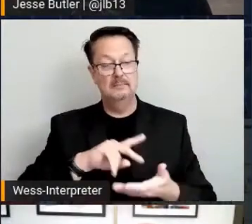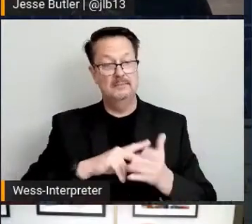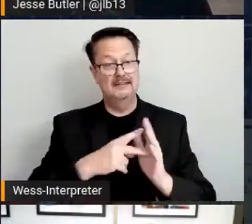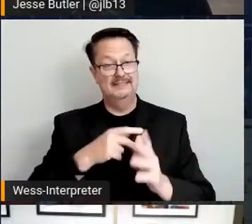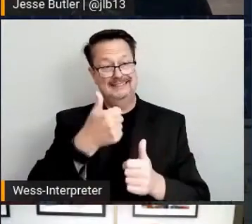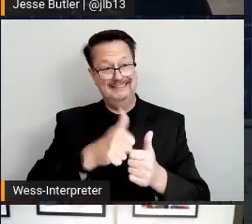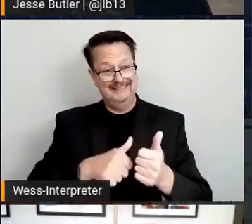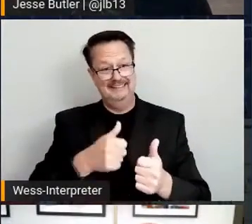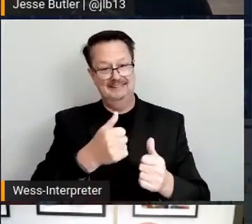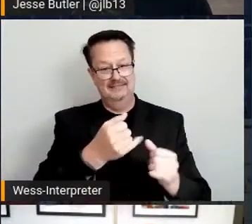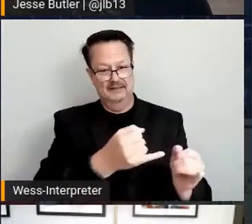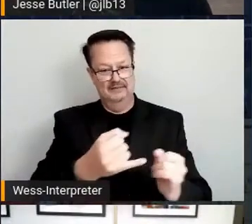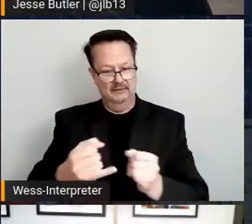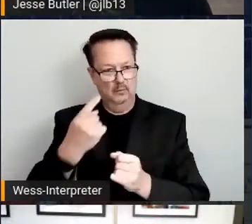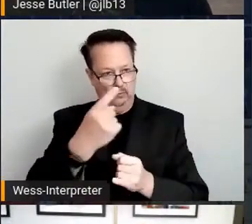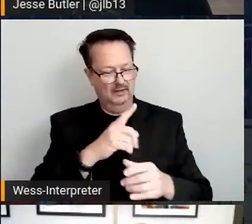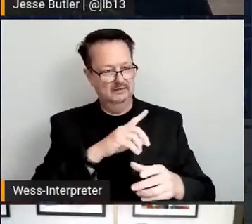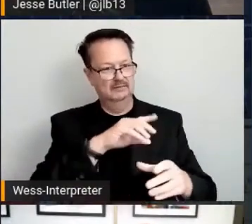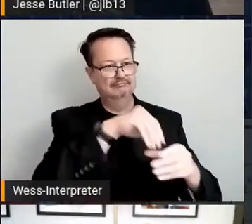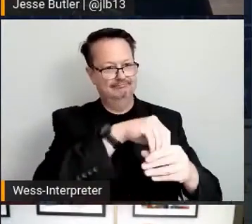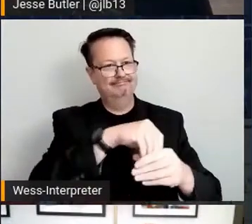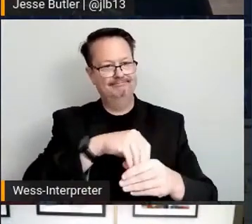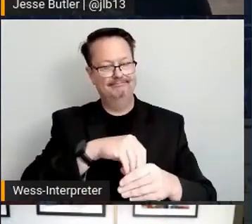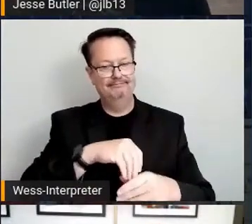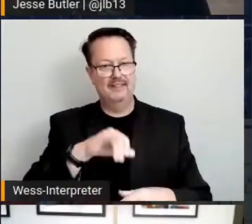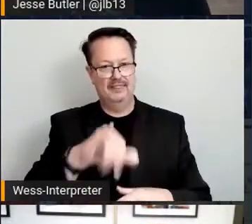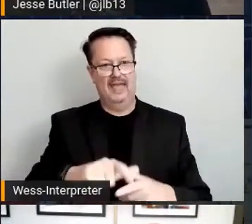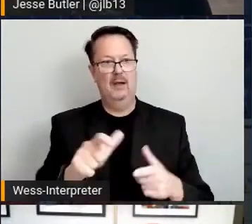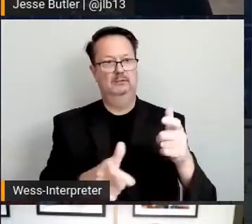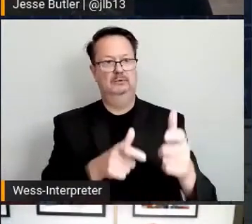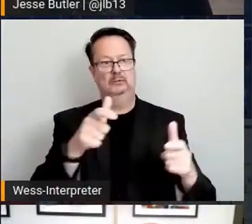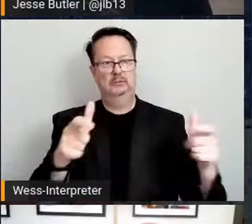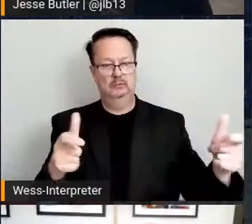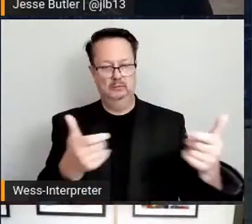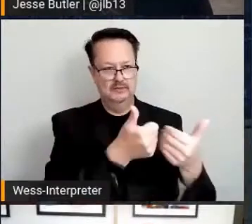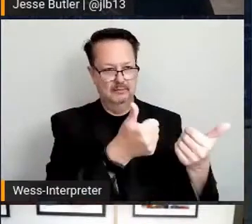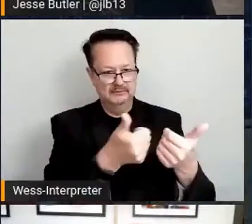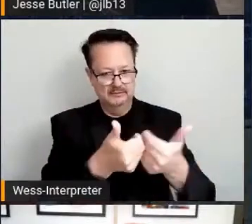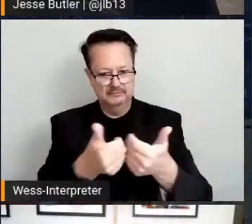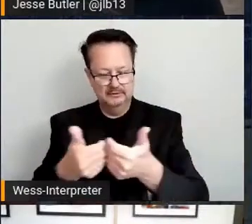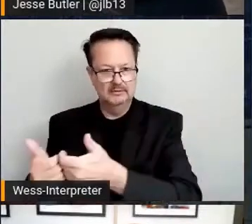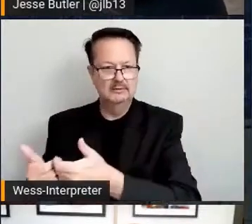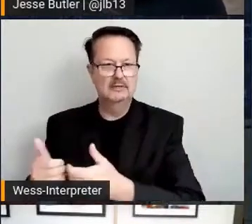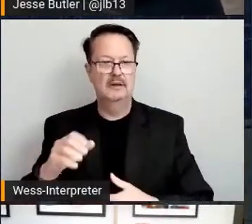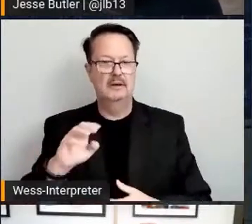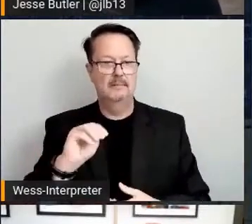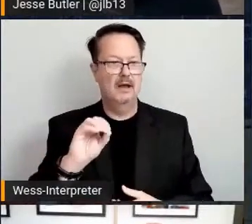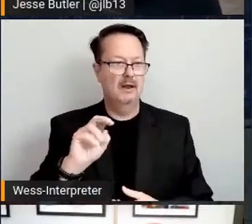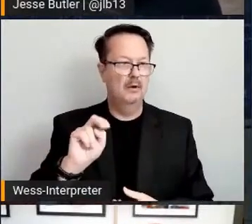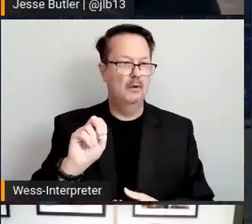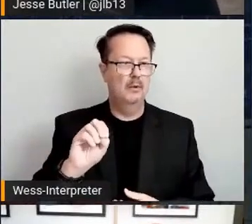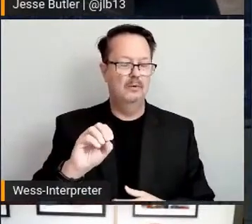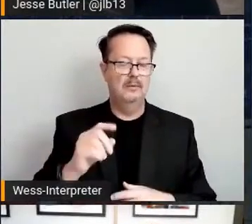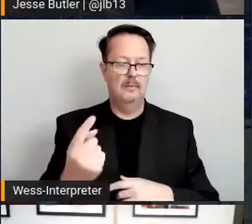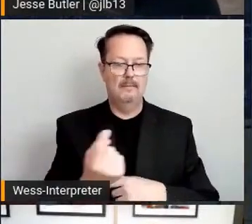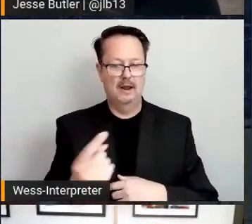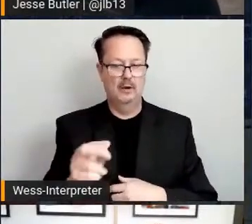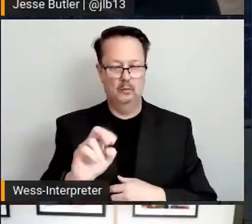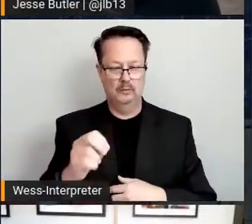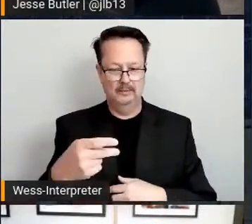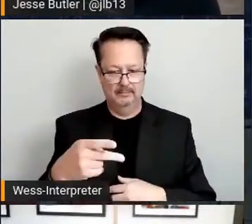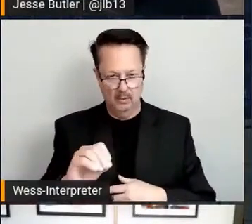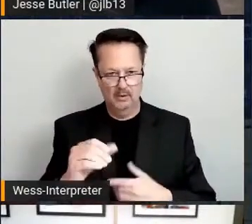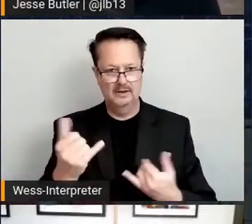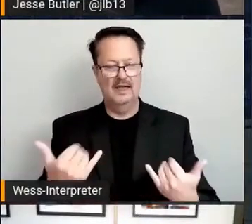lives. So that was a huge thing where we separated out our mono repo and now have these separate source